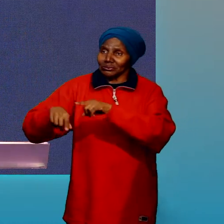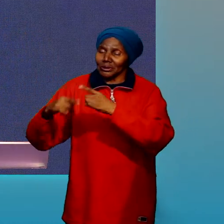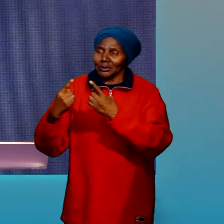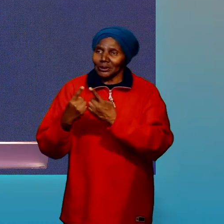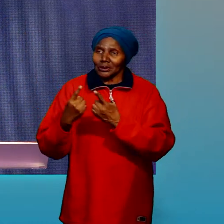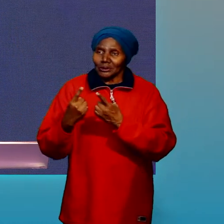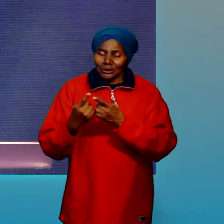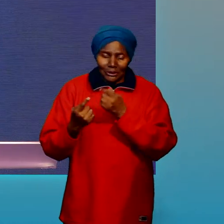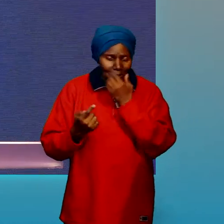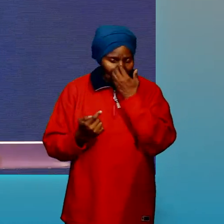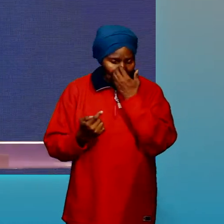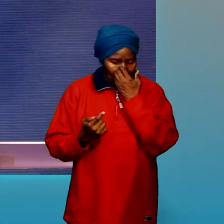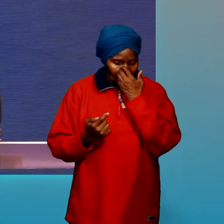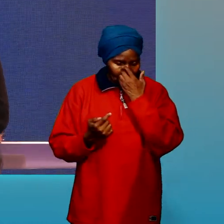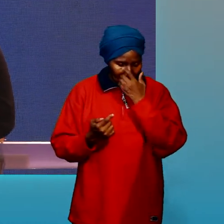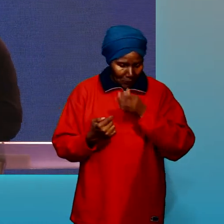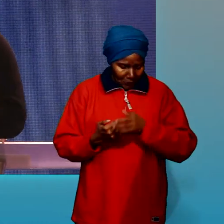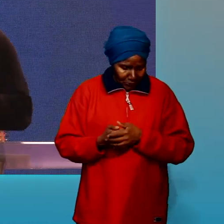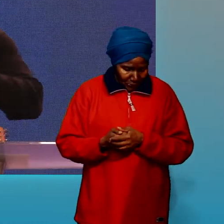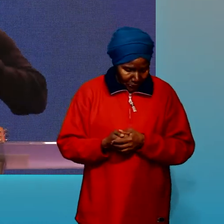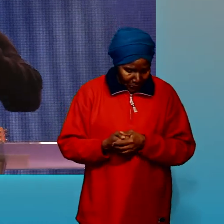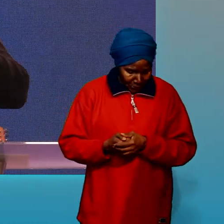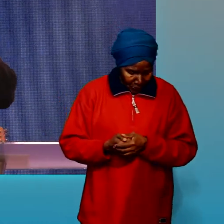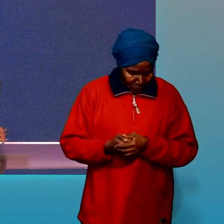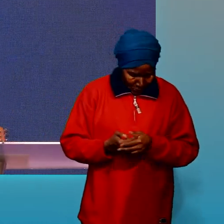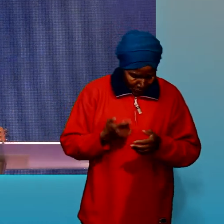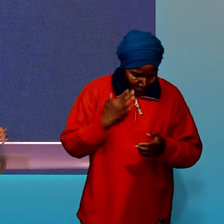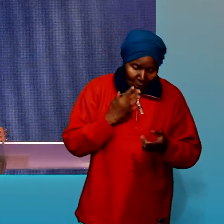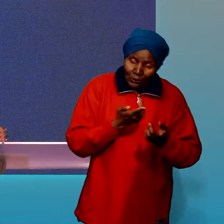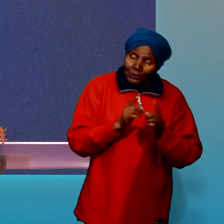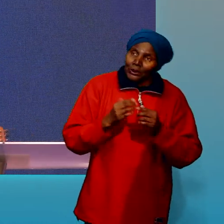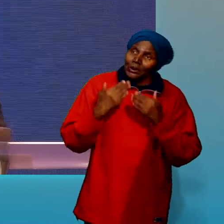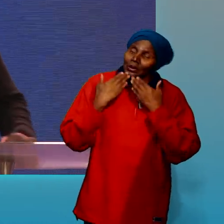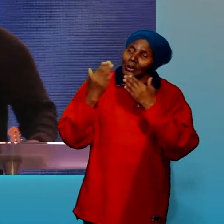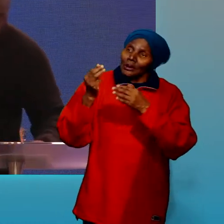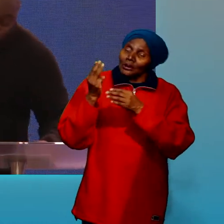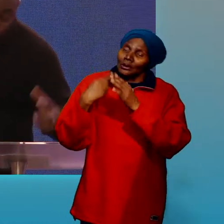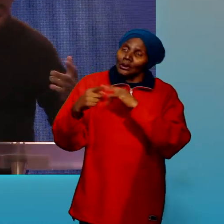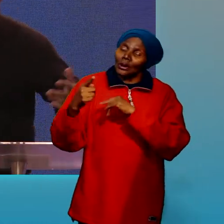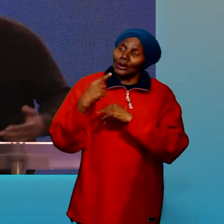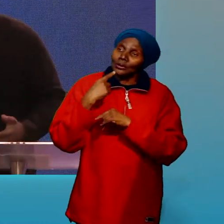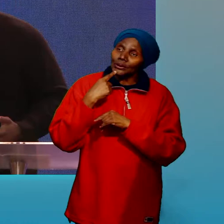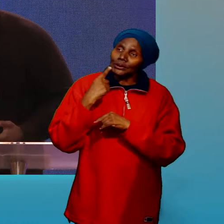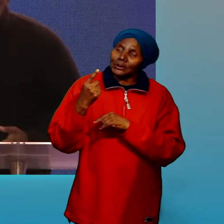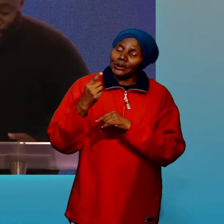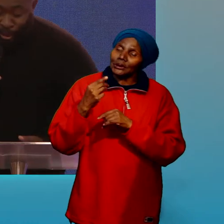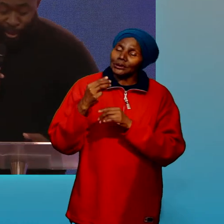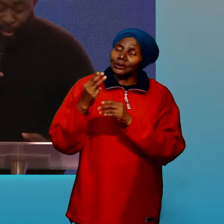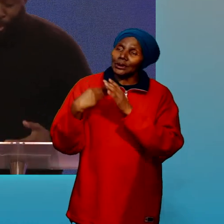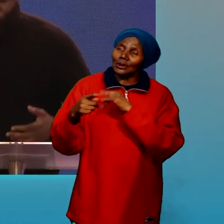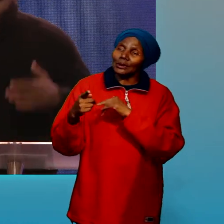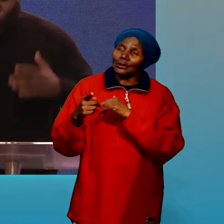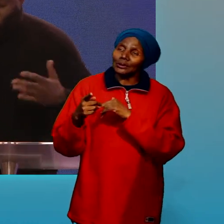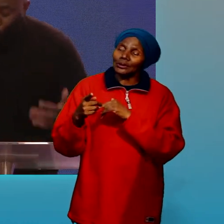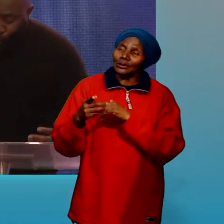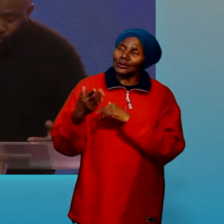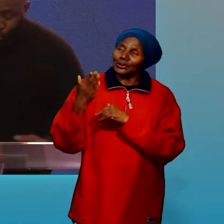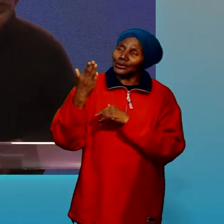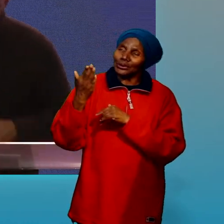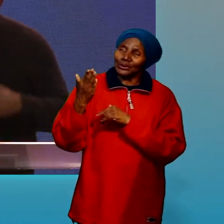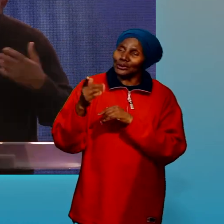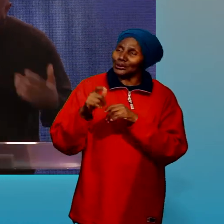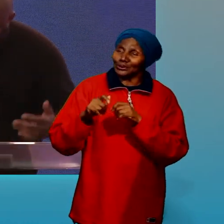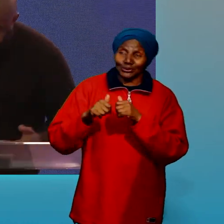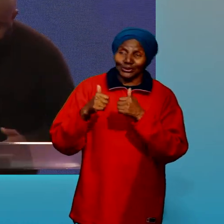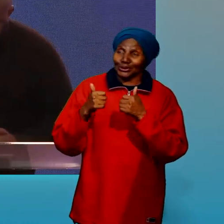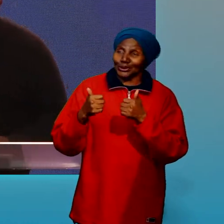more than what you're going through. You see, when we give thanks to God, we're really saying, God, ultimately, you are good.